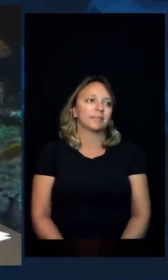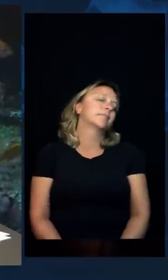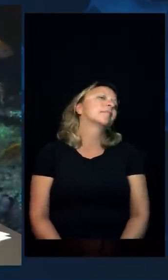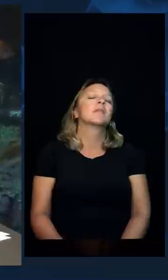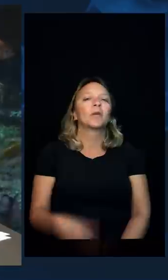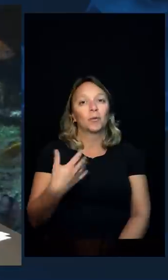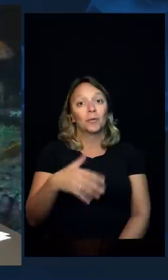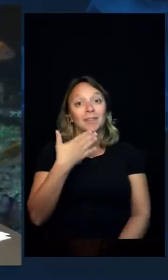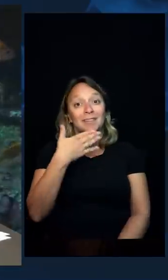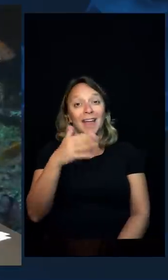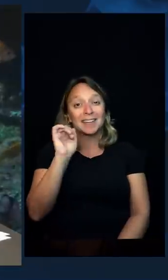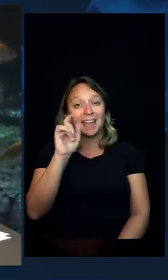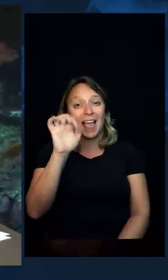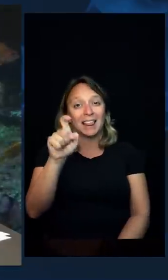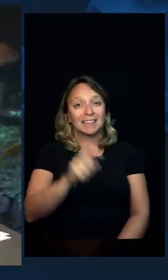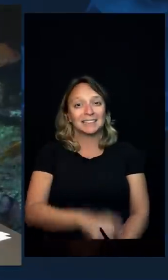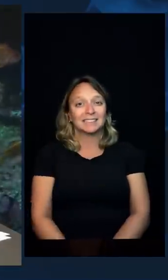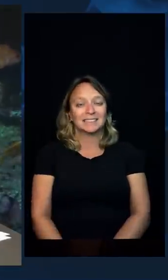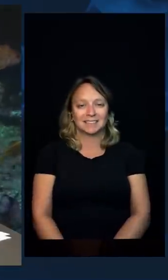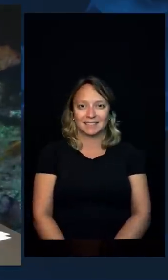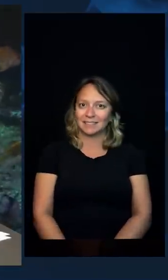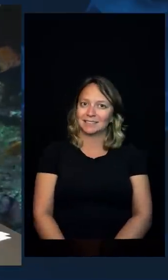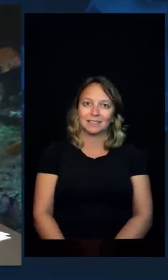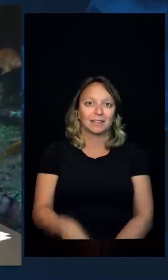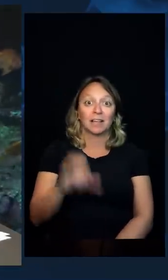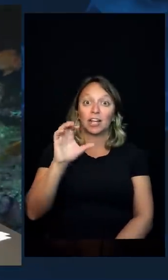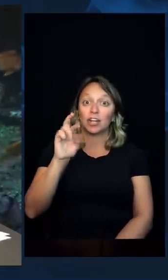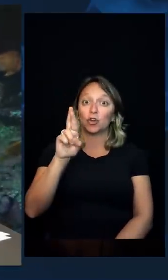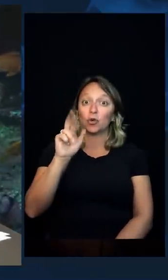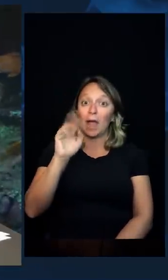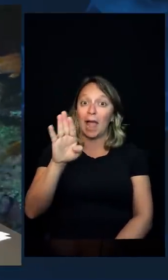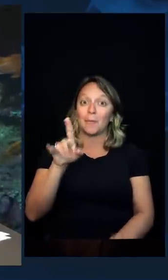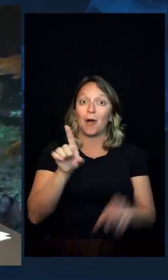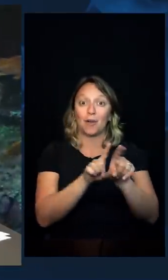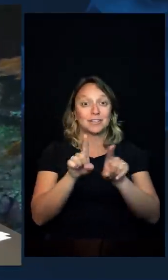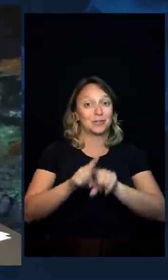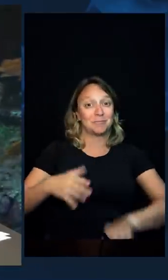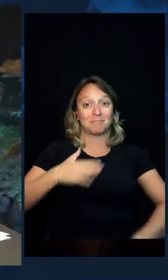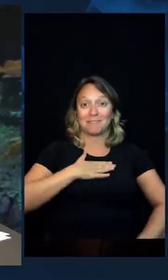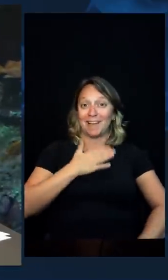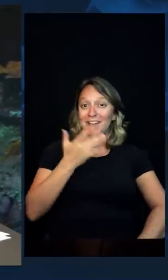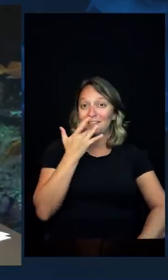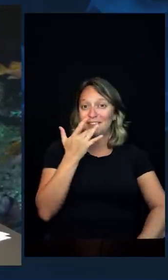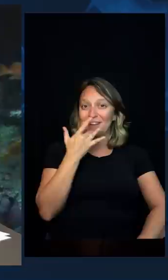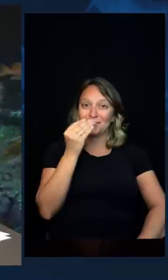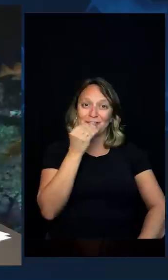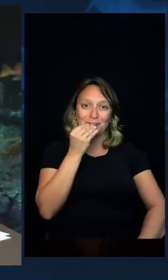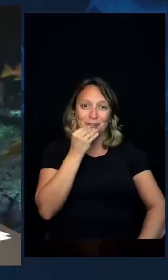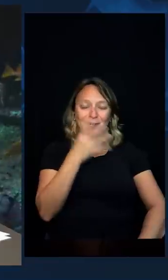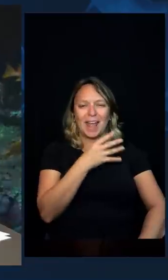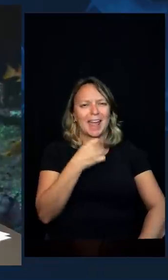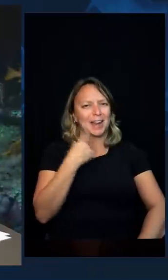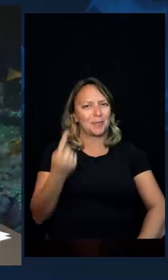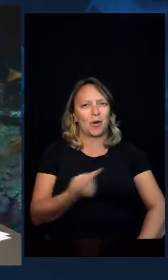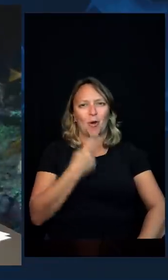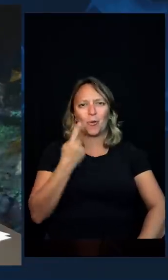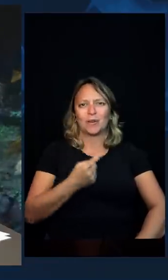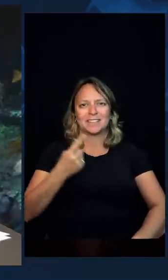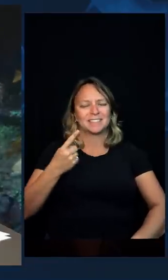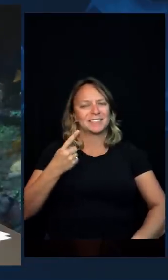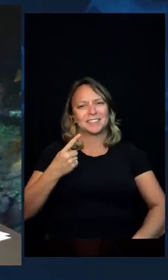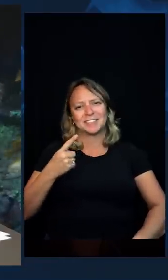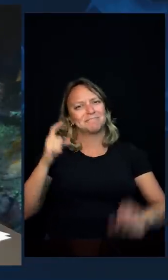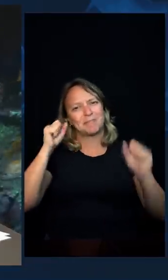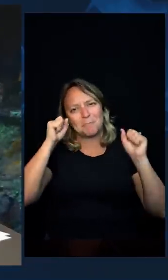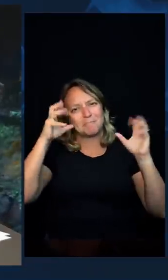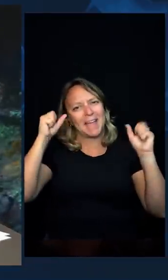Thank you, Alex. Dungeness crab is also my favorite food, and I'm always amazed at